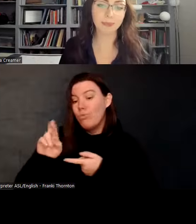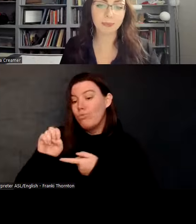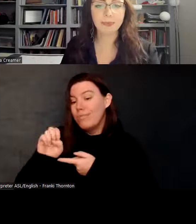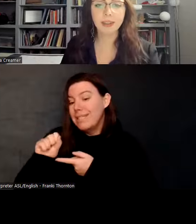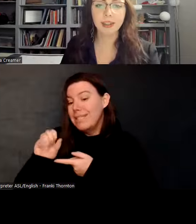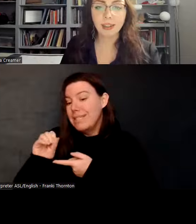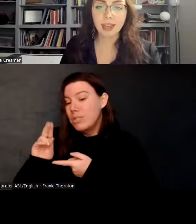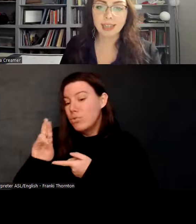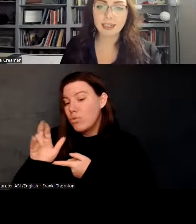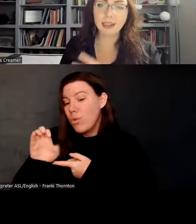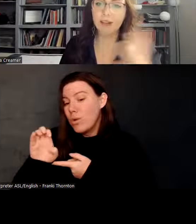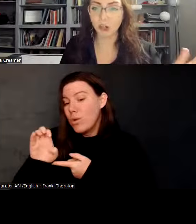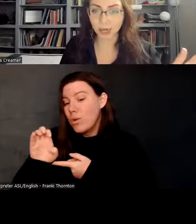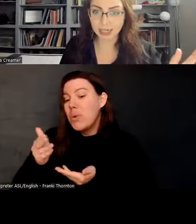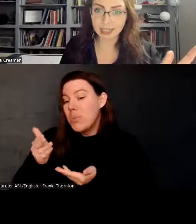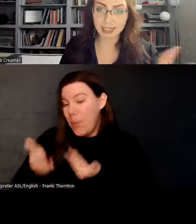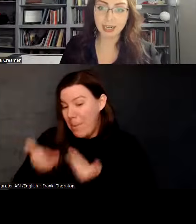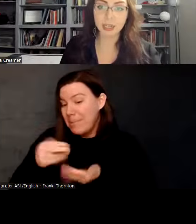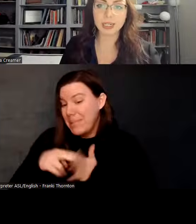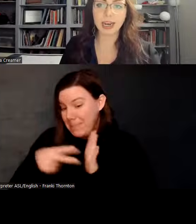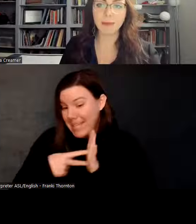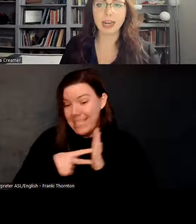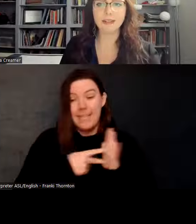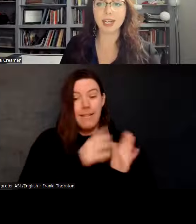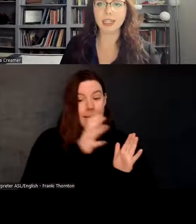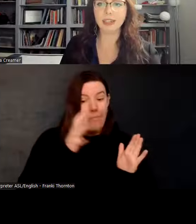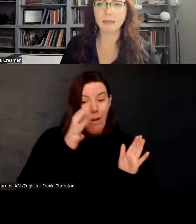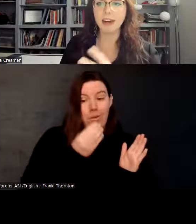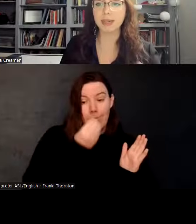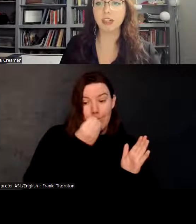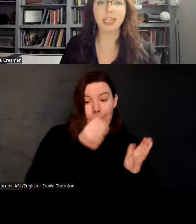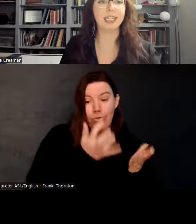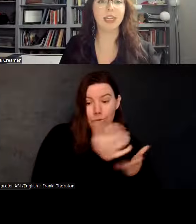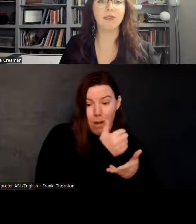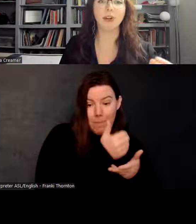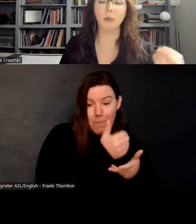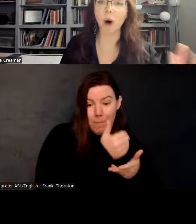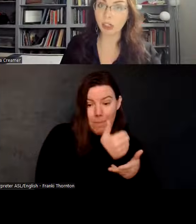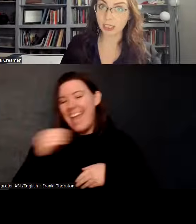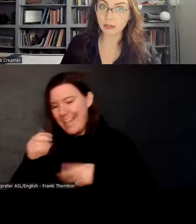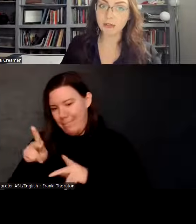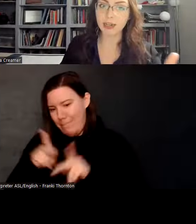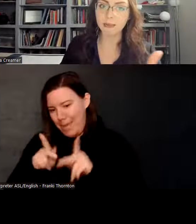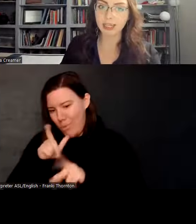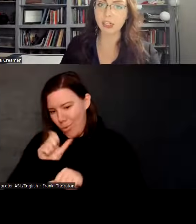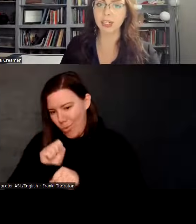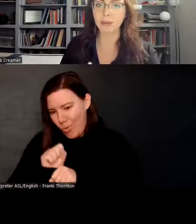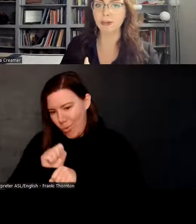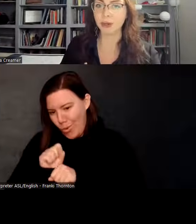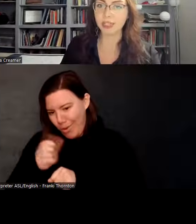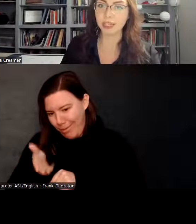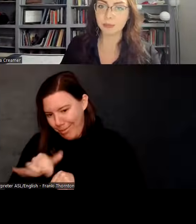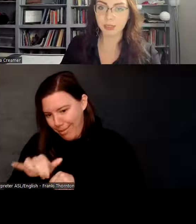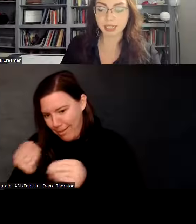themselves. Any official presence in the countryside might have been just as much for watching and managing